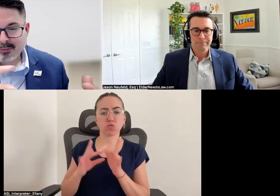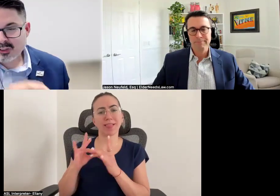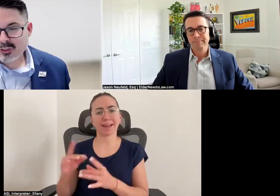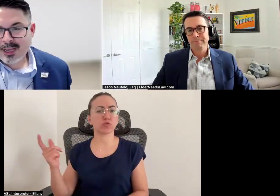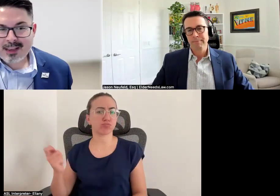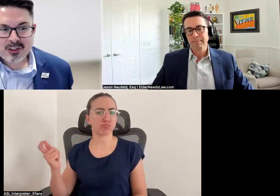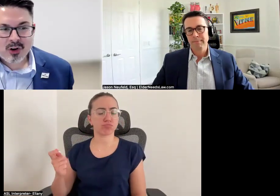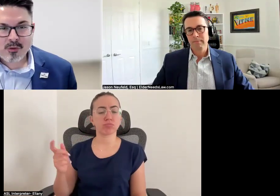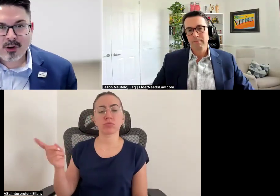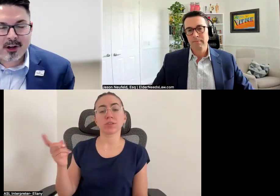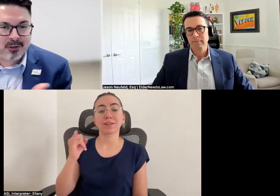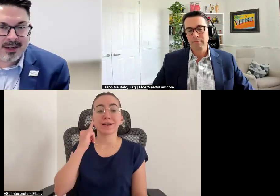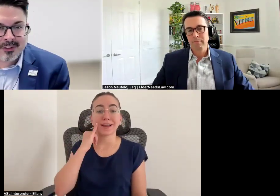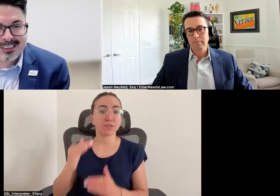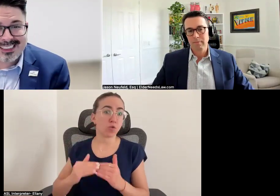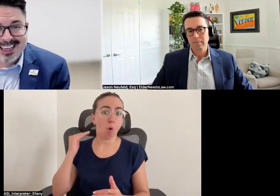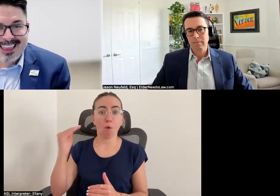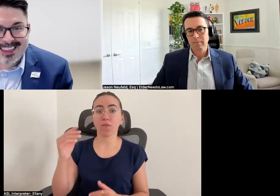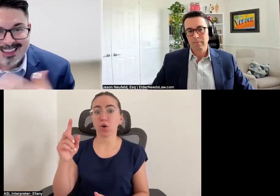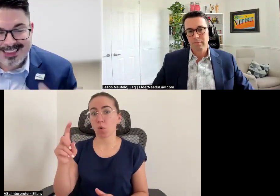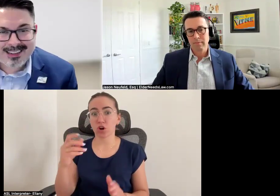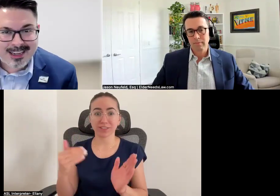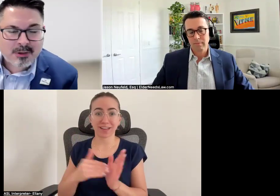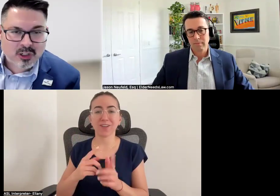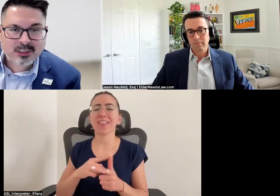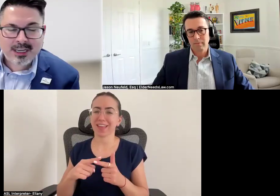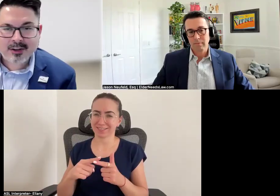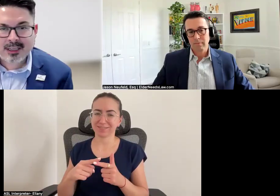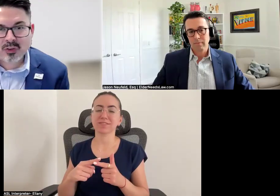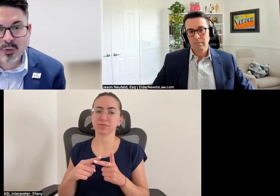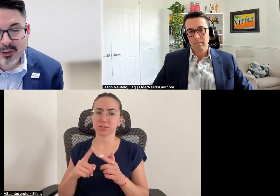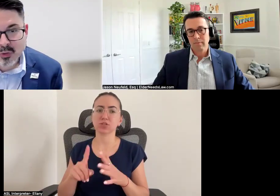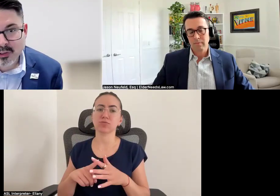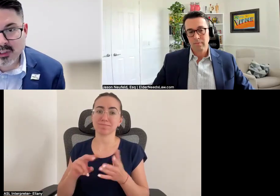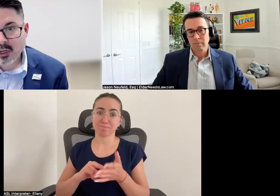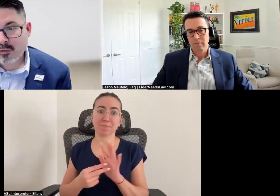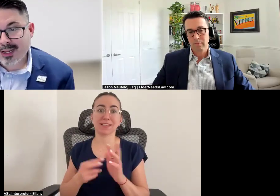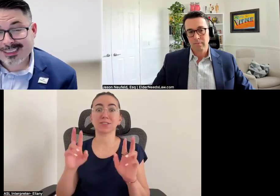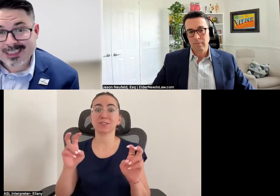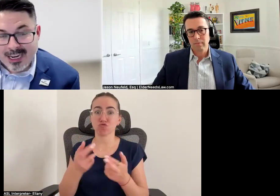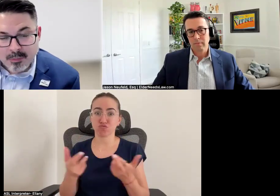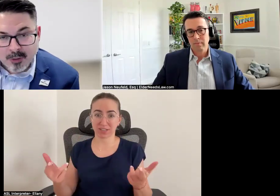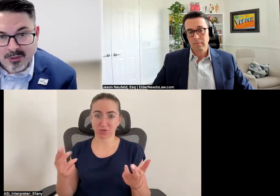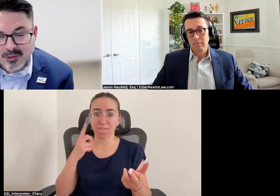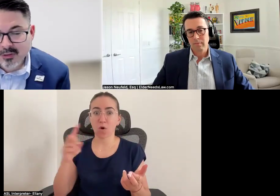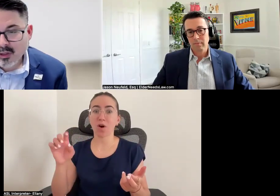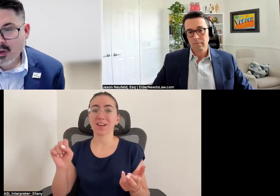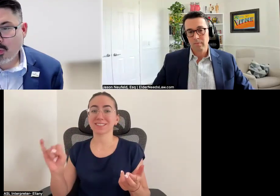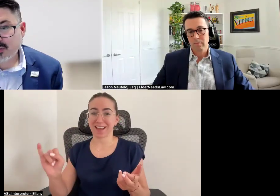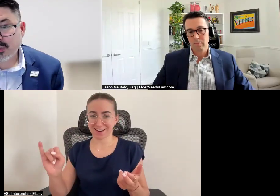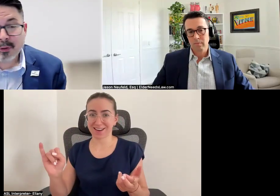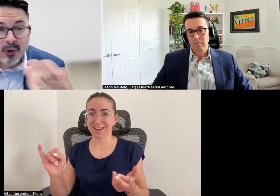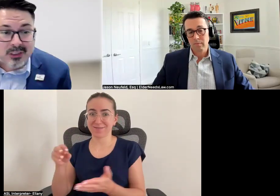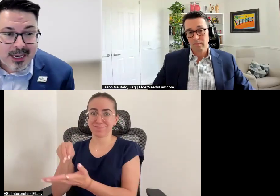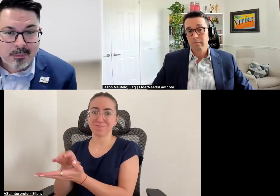it comes to, hey, if it's over 100,000, then at that time it starts counting as a resource for SSI purposes.